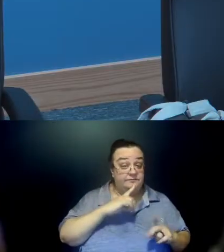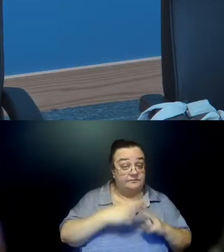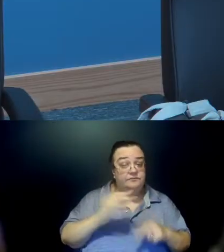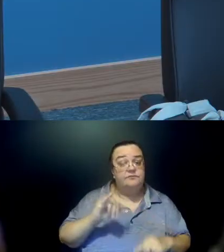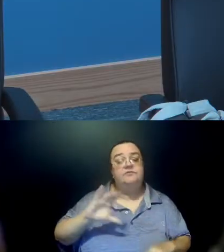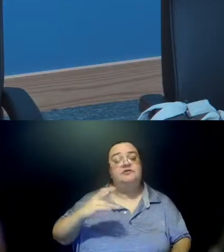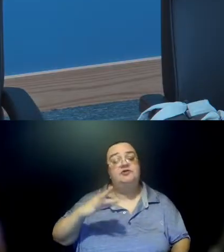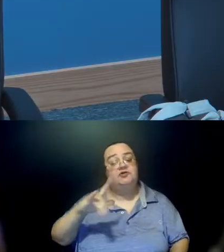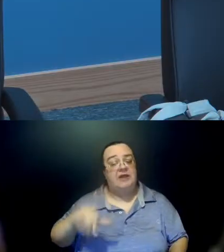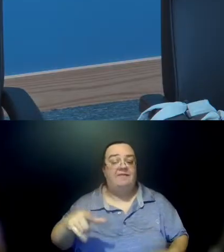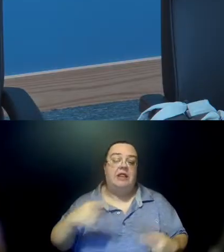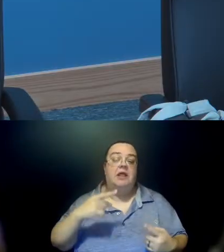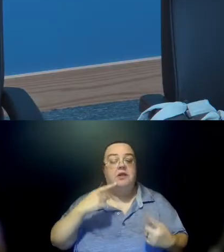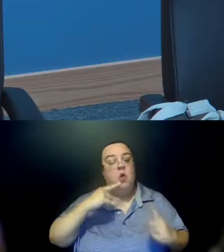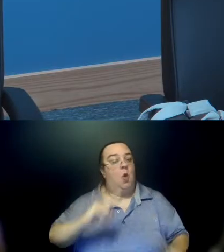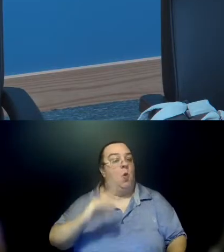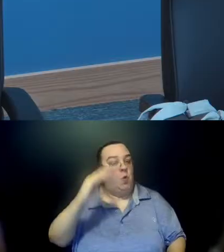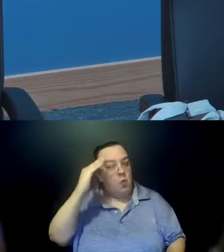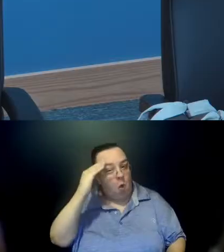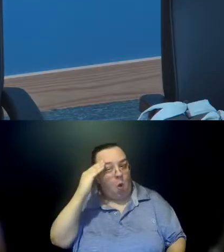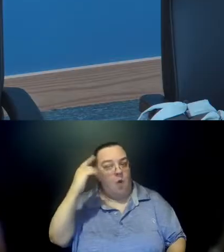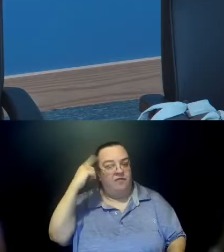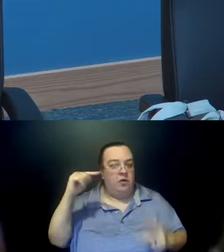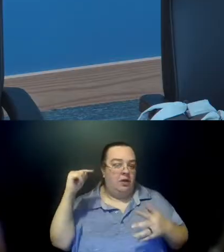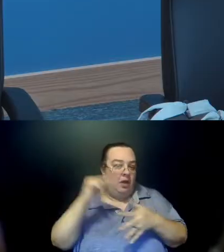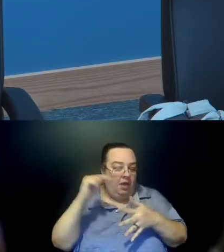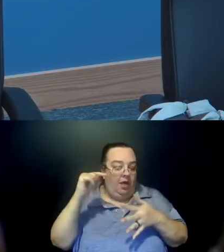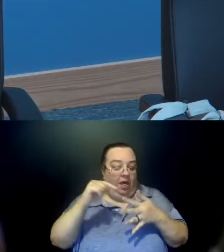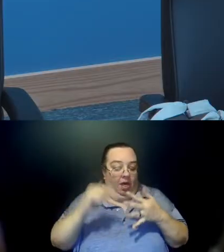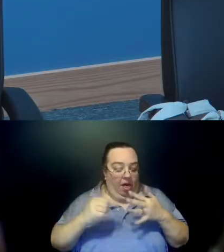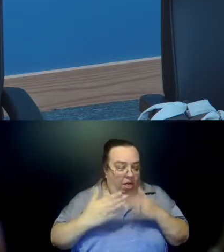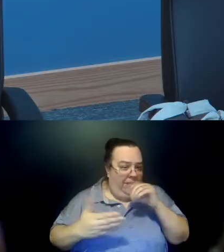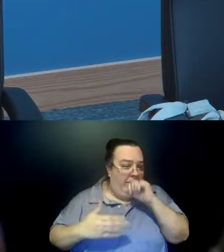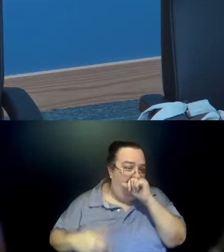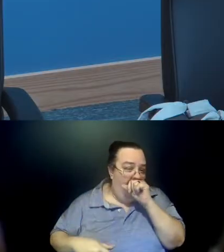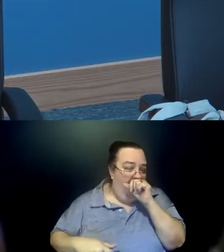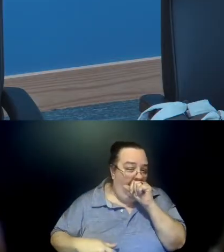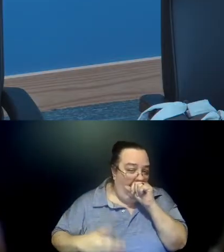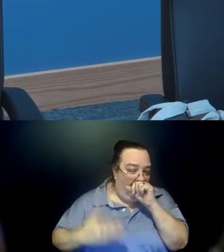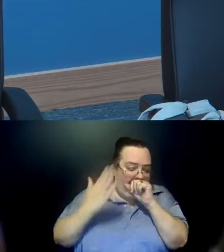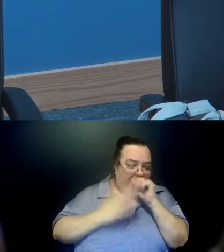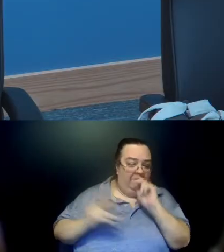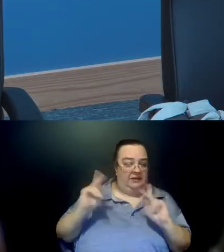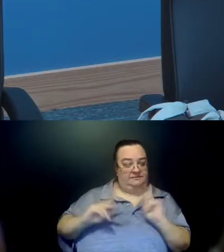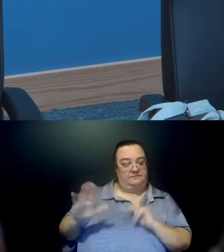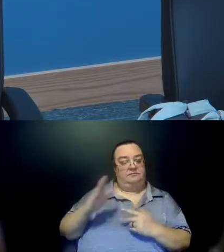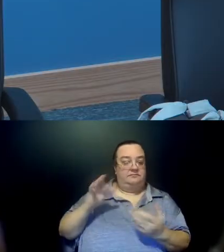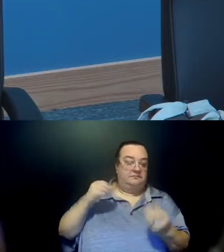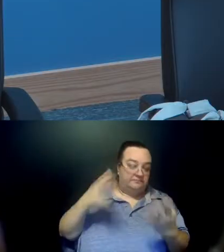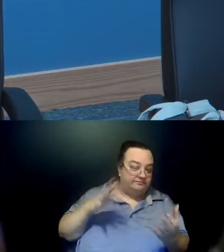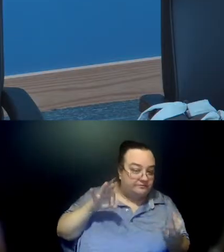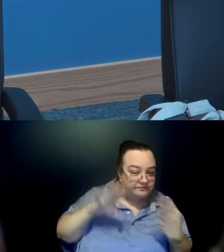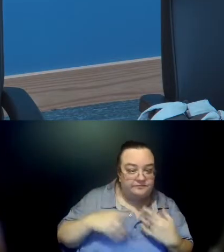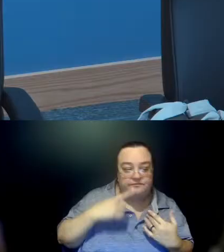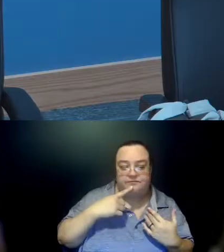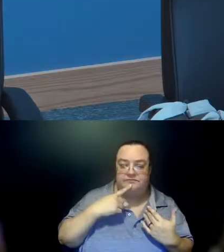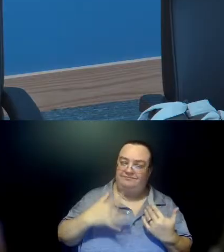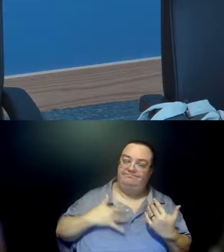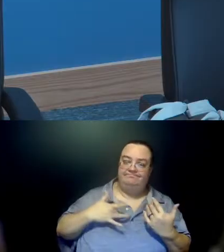known for specific things. And while a few folks gave feedback saying that they don't think they've seen a change